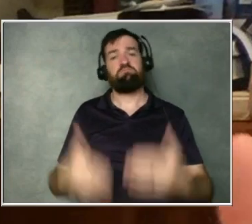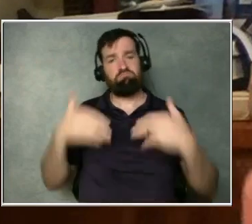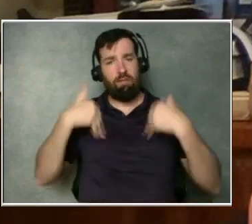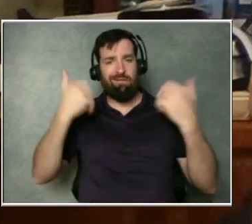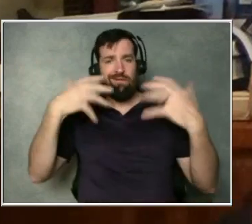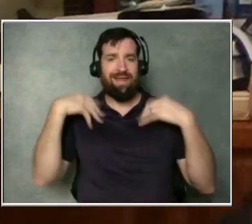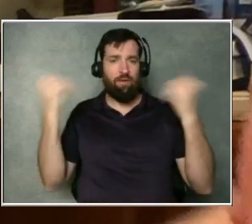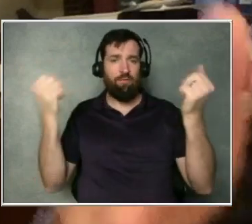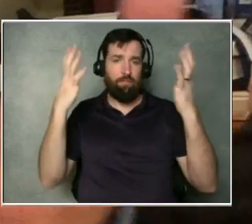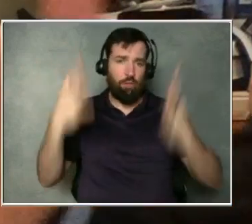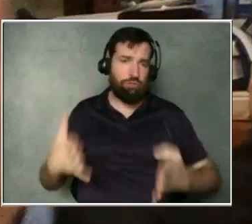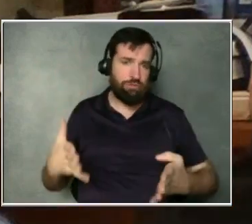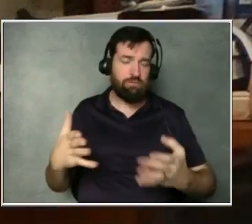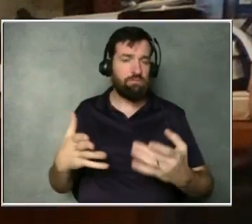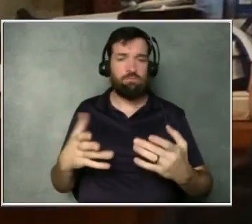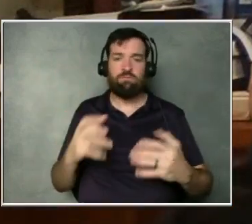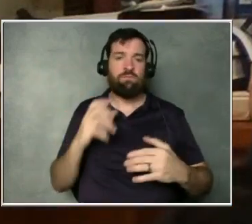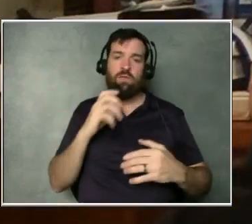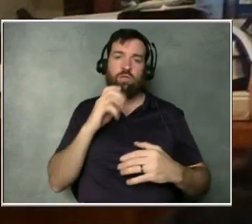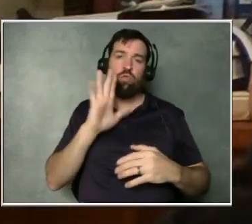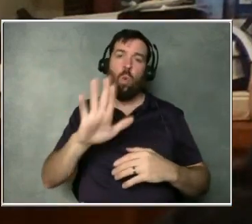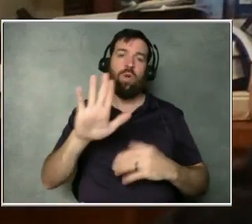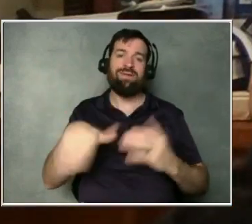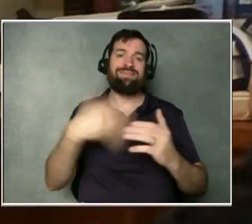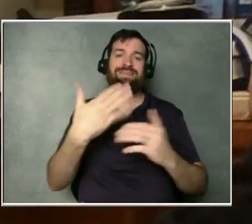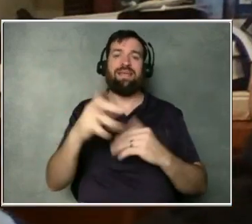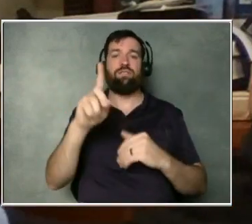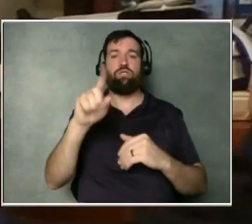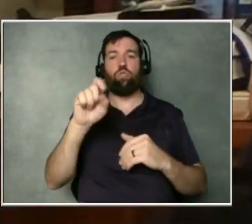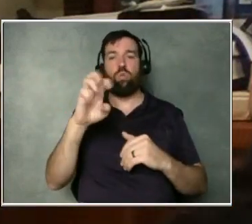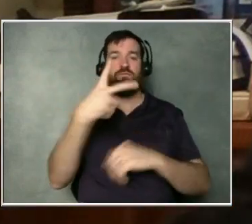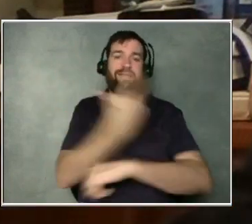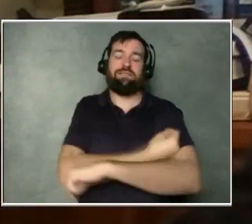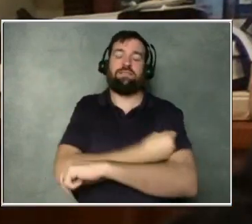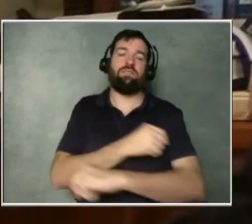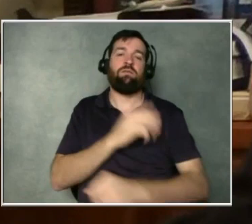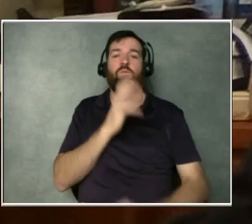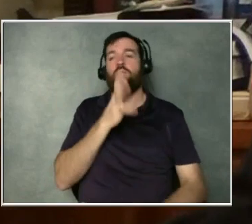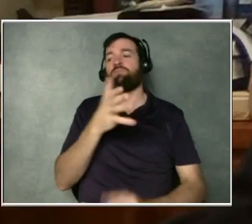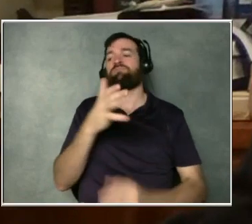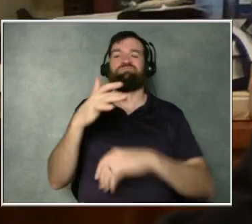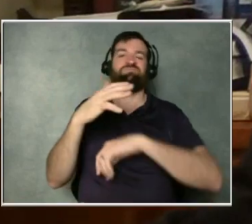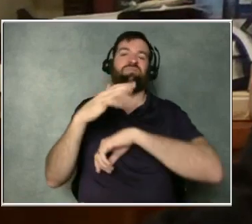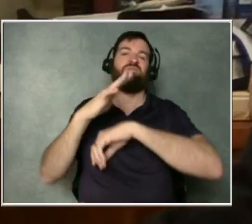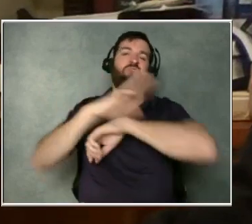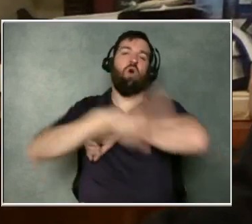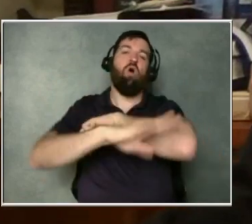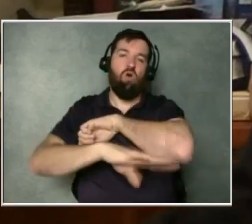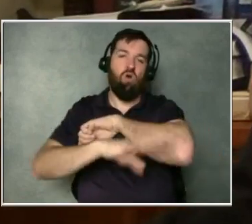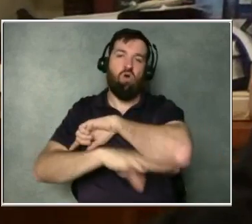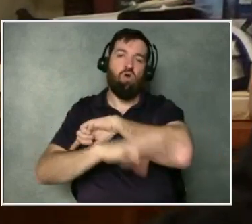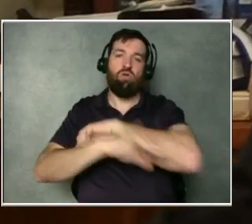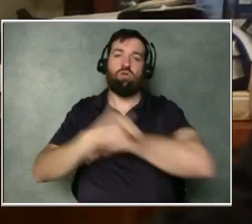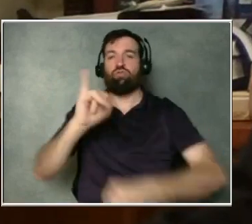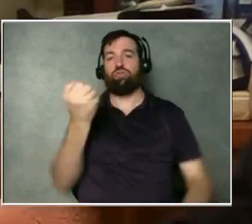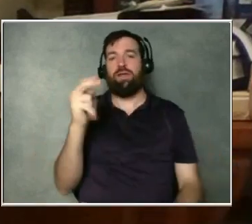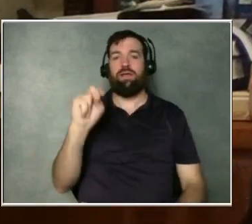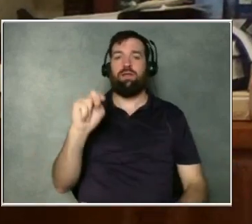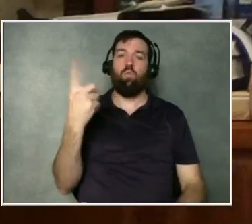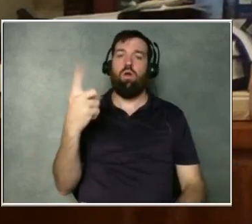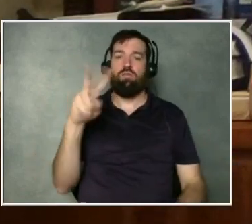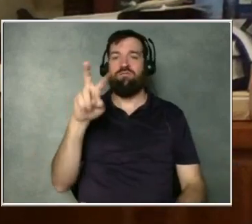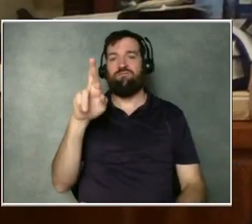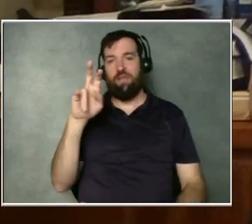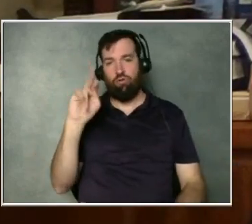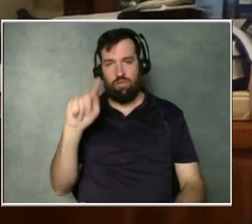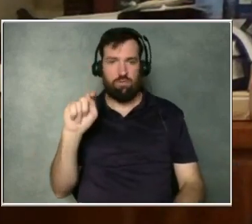person, you won't get your next dose of vaccine until this early fall, and it'll be a JN1 variant